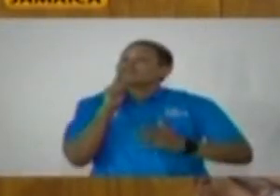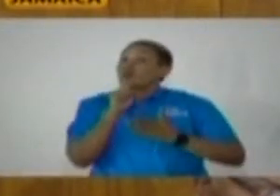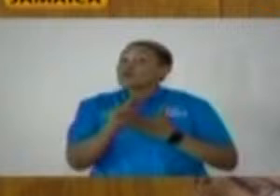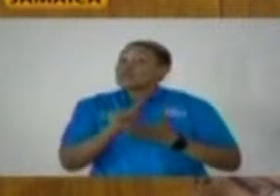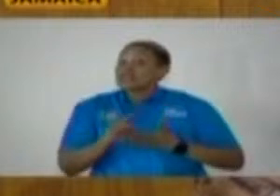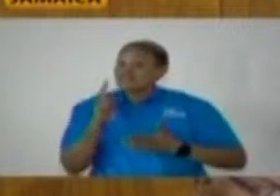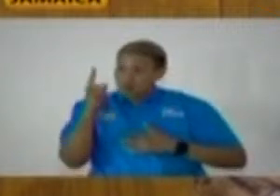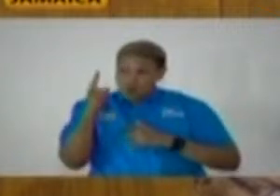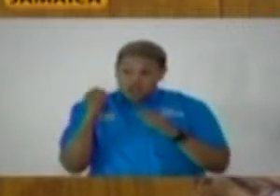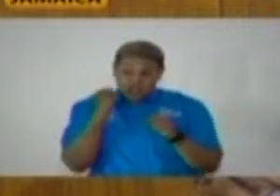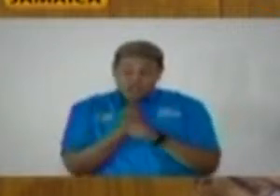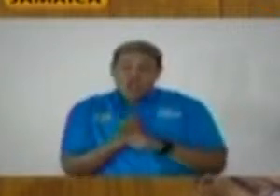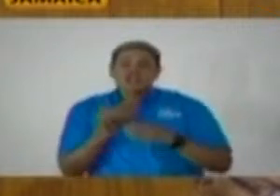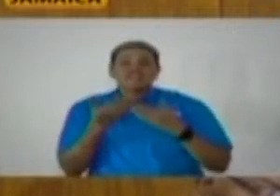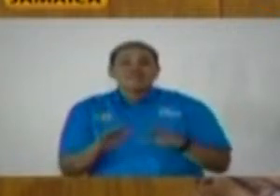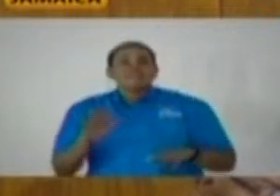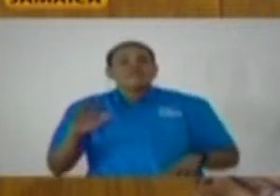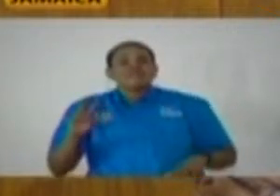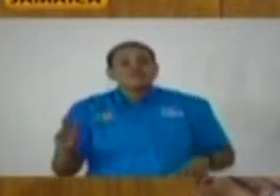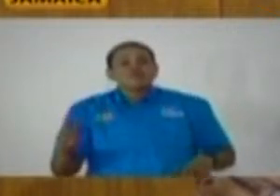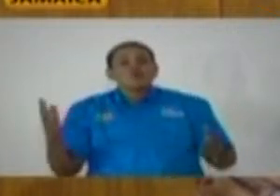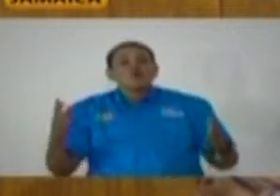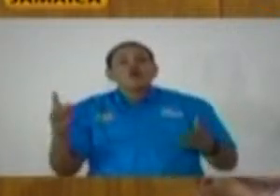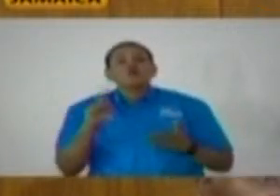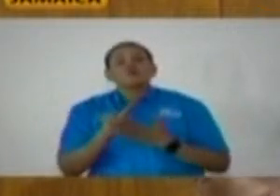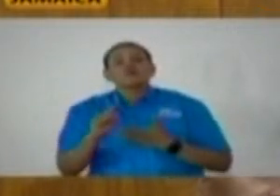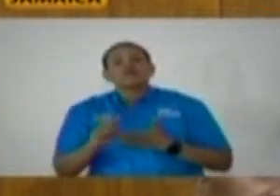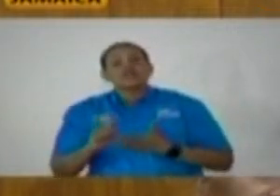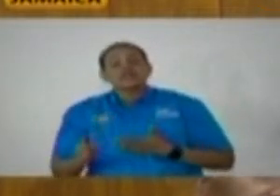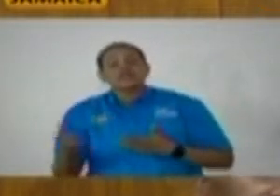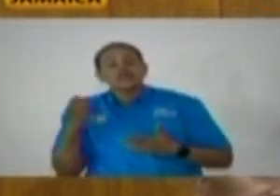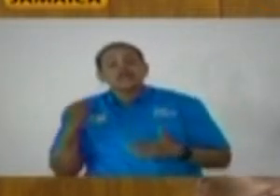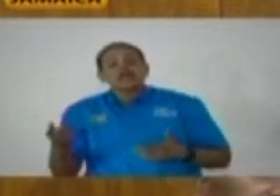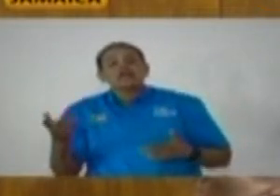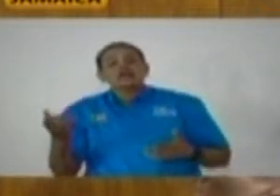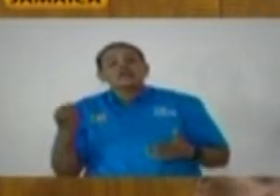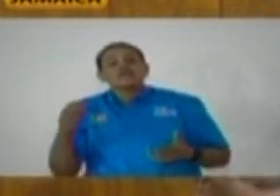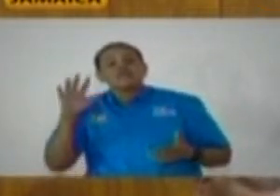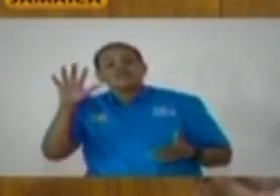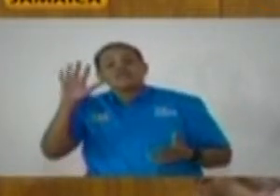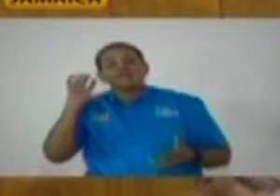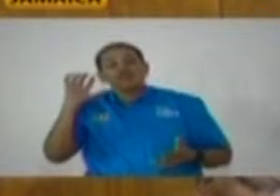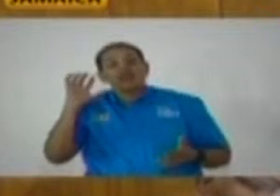per year to what it constitutes per week. You get